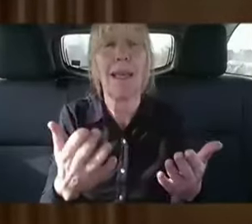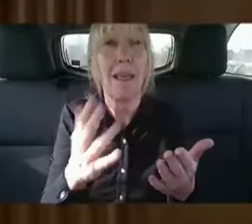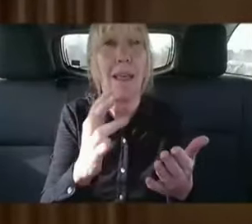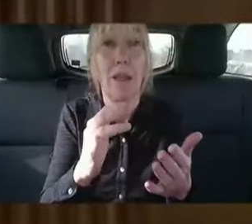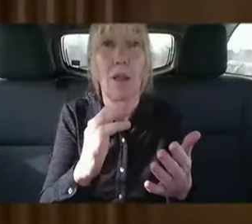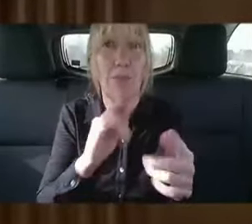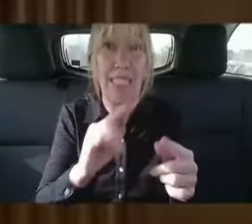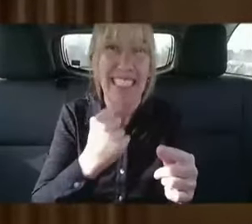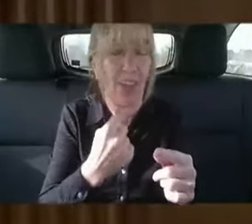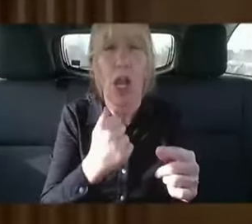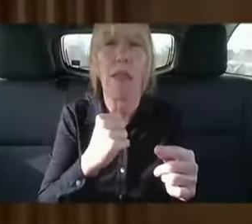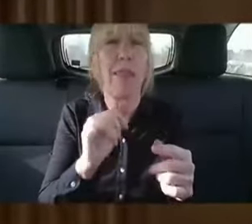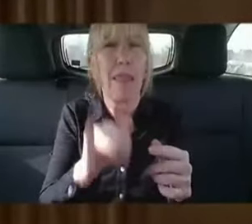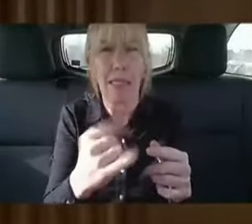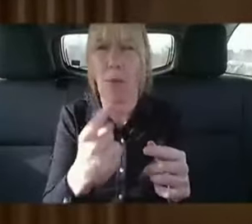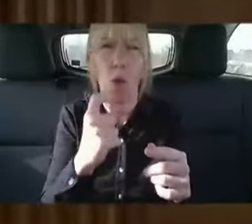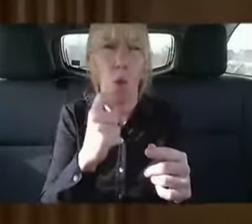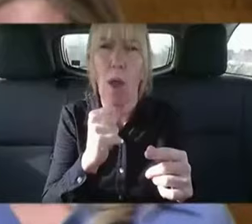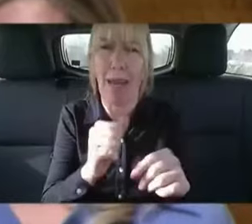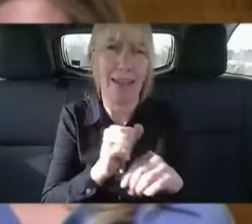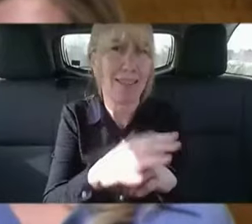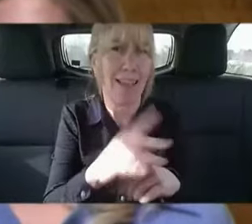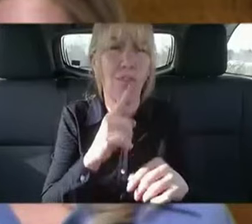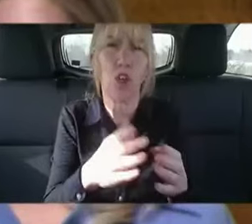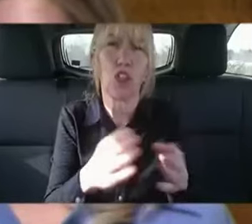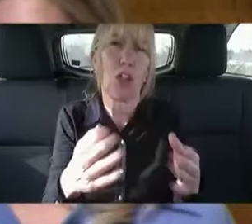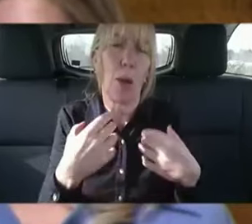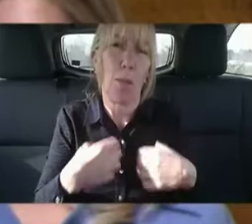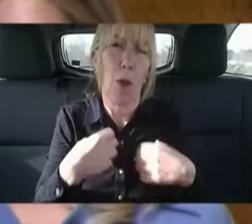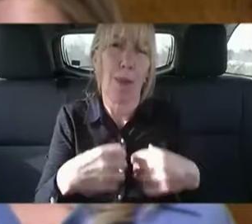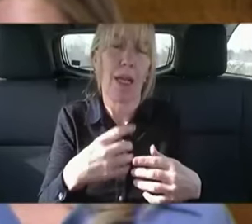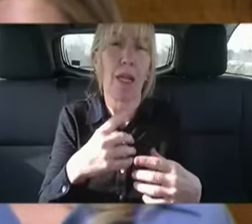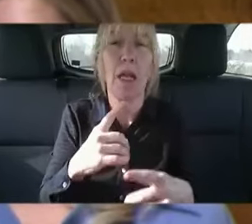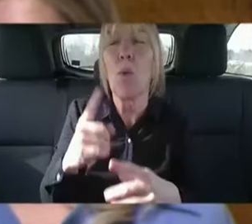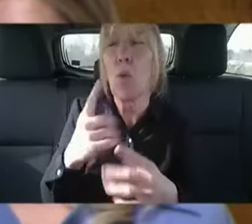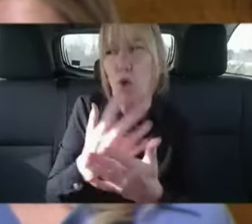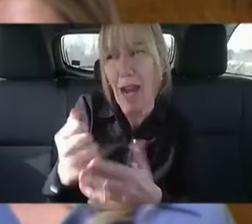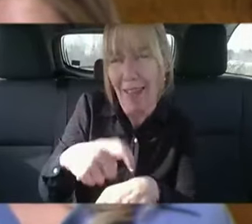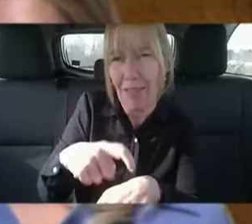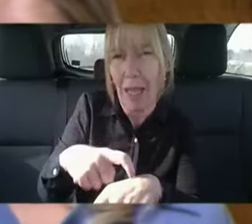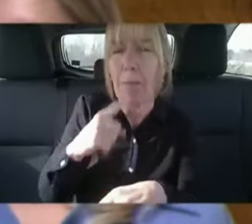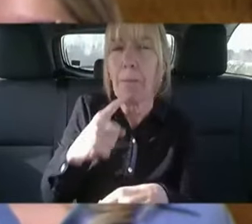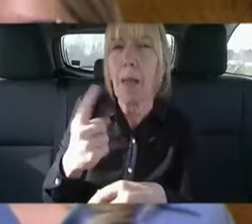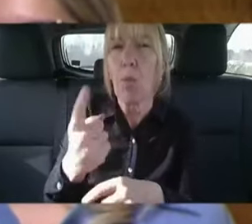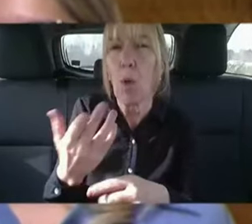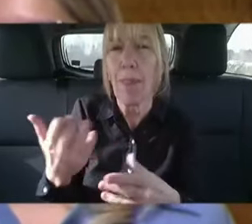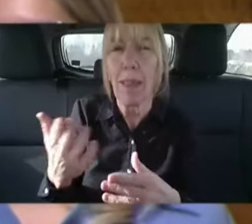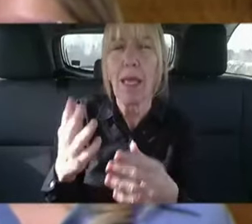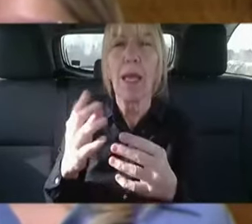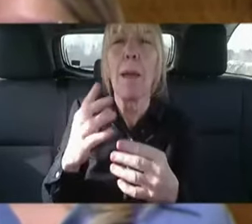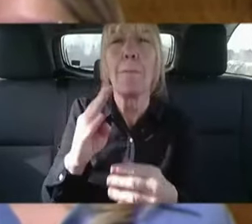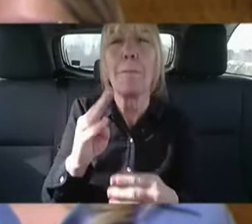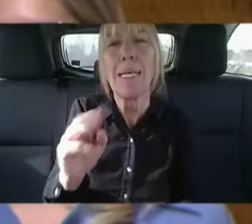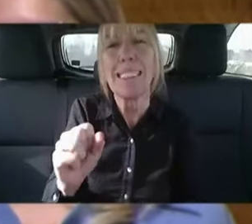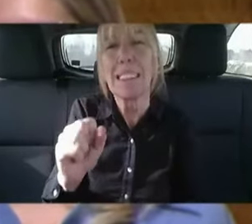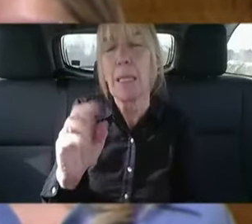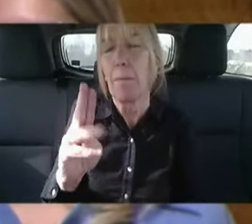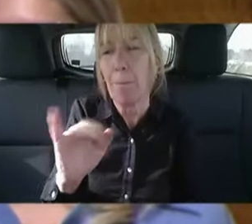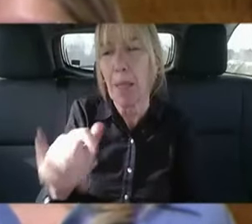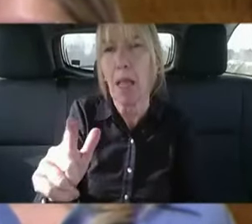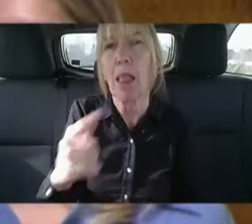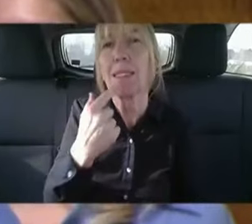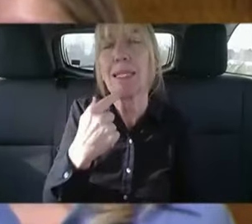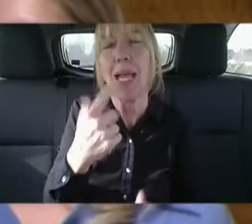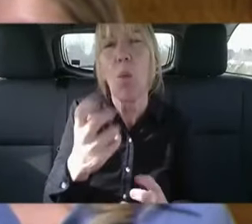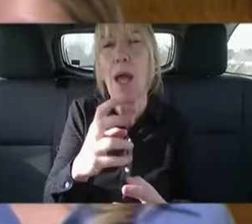to send to general pulmonary rehab. I'm way out of time. Let me just say one more thing. Ms. Beal, when she spoke of wishing to speak directly to